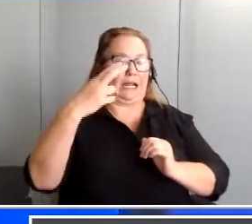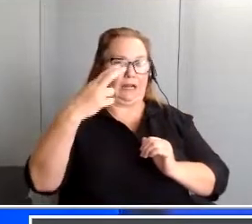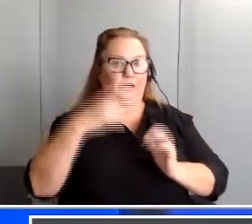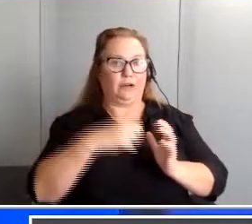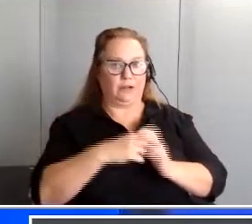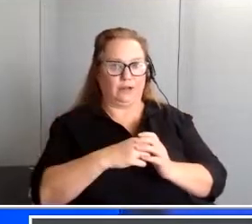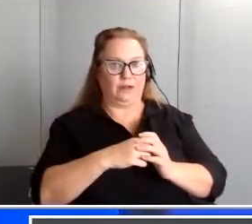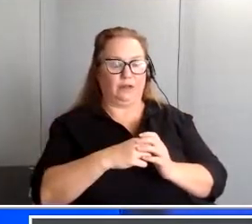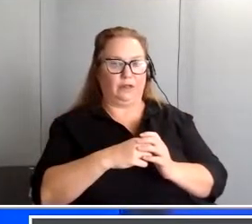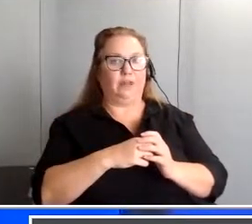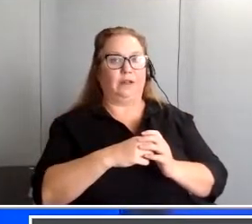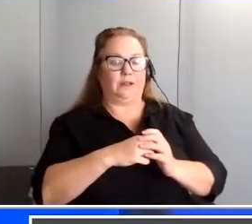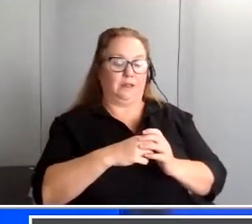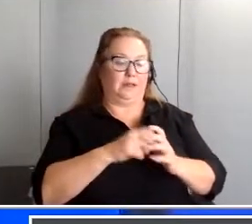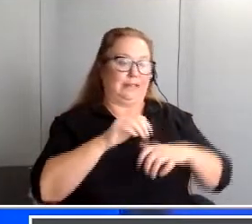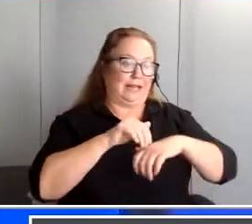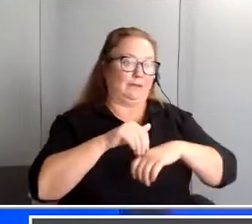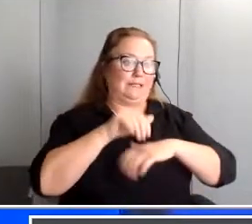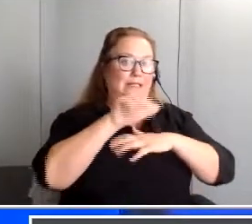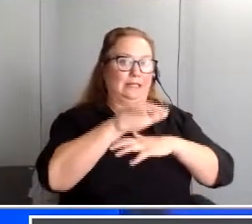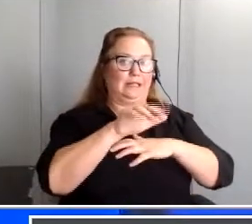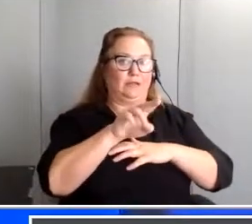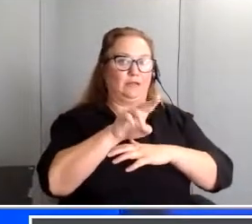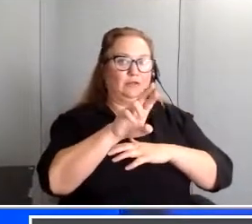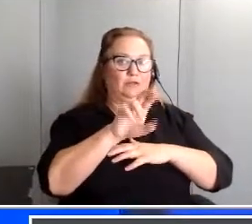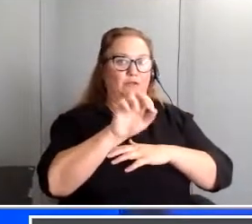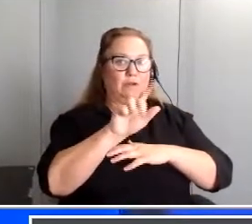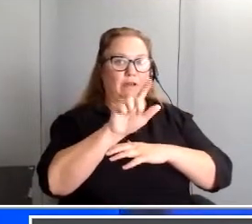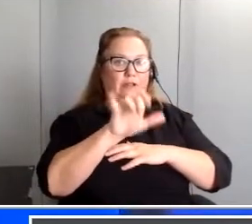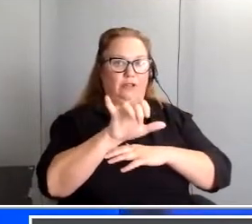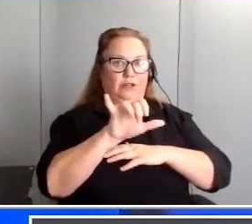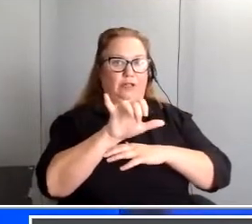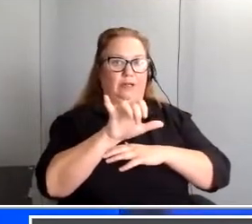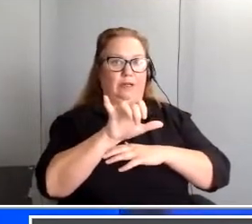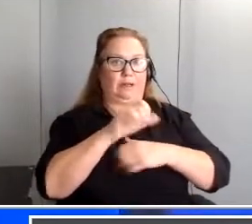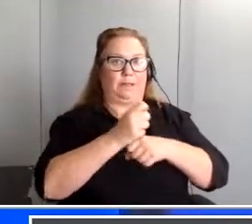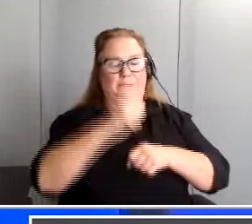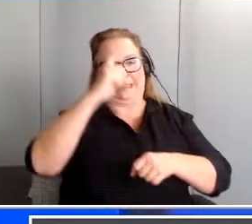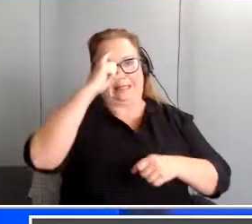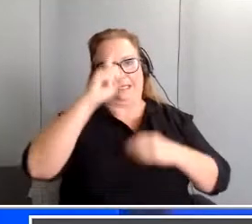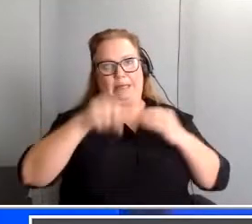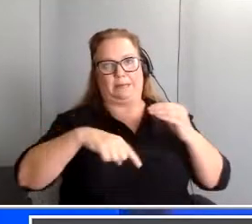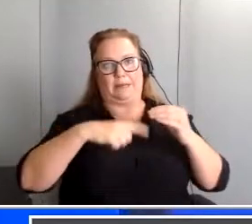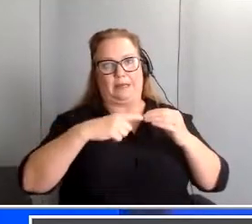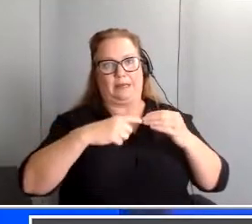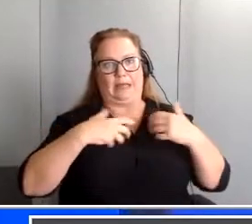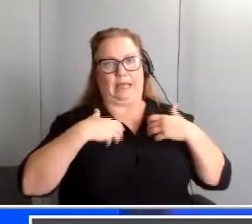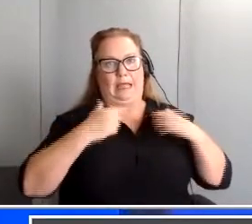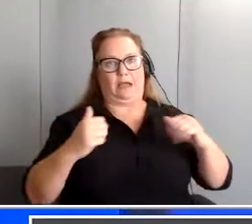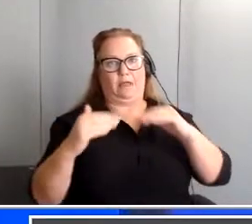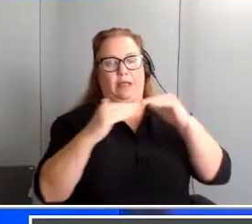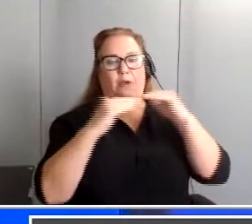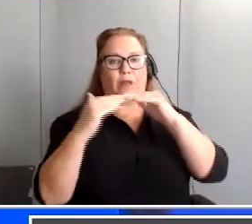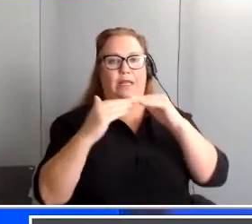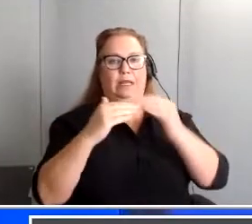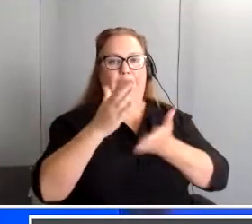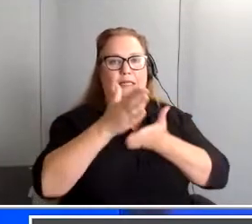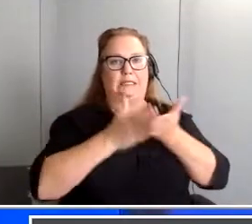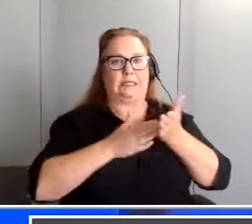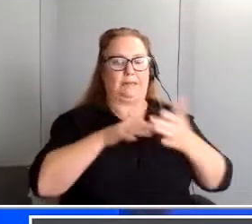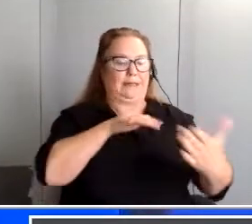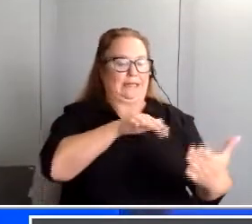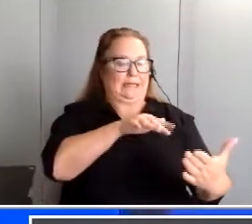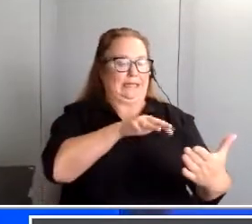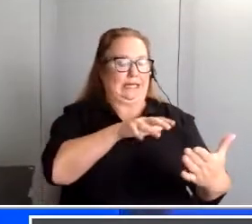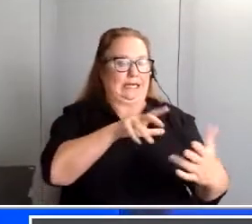Then, you know, I was sent to the urologist, and it kind of makes me think about health equity and some of the studies that I kind of